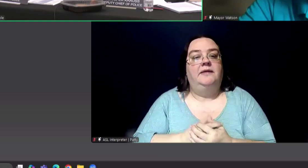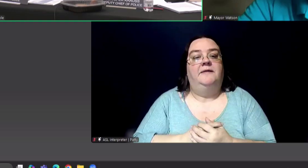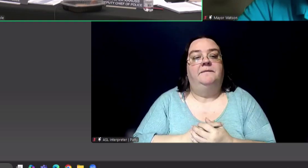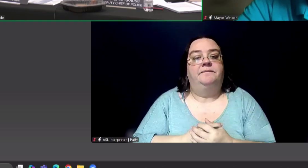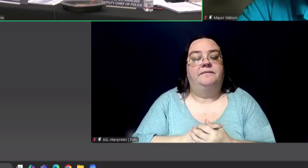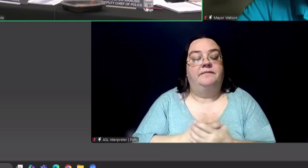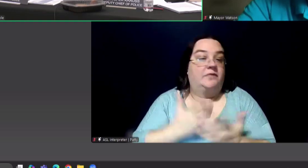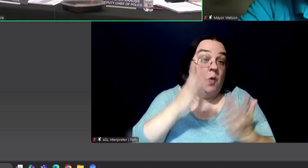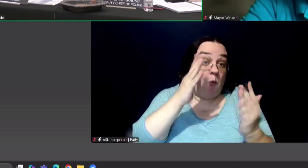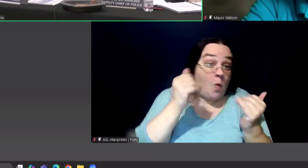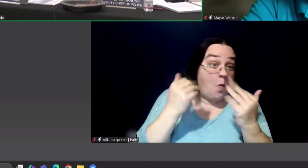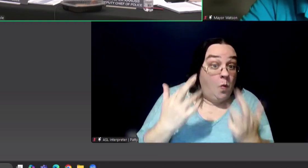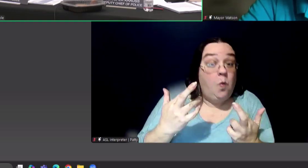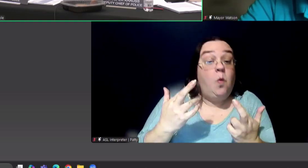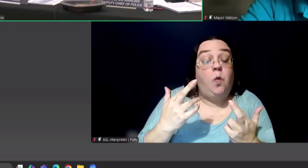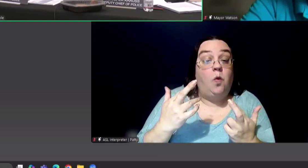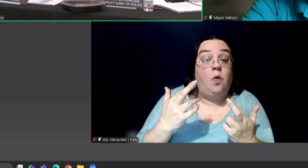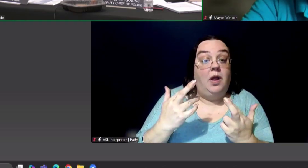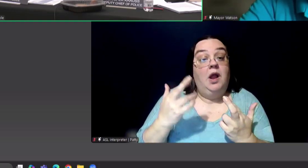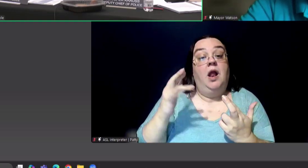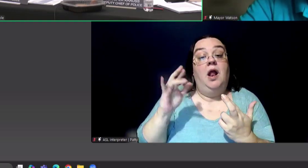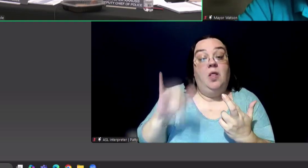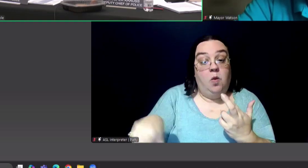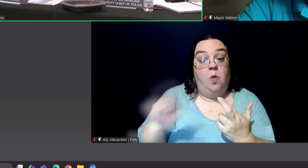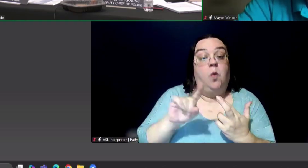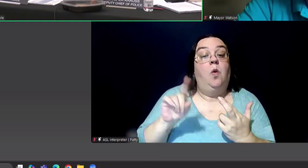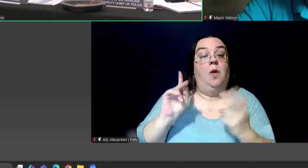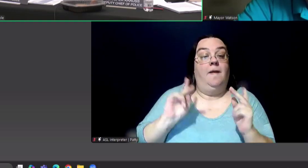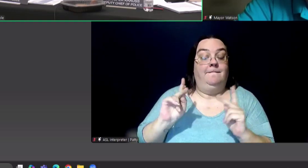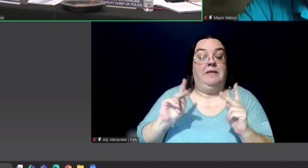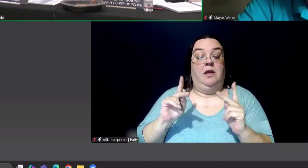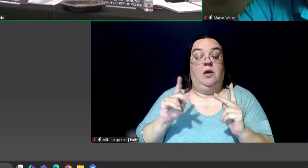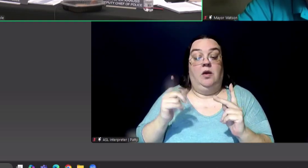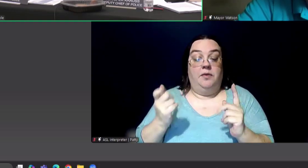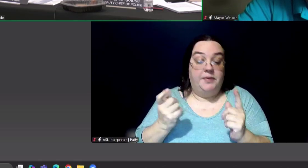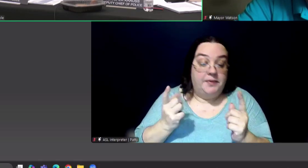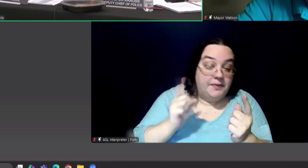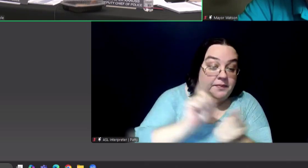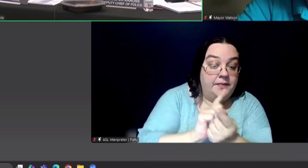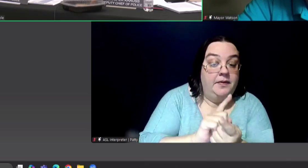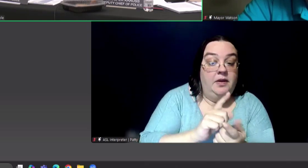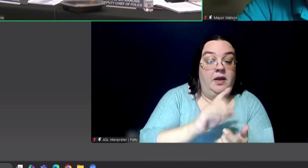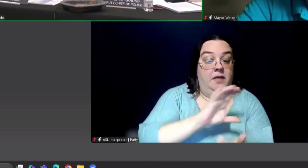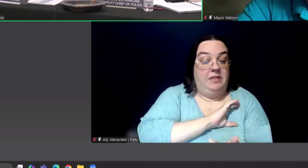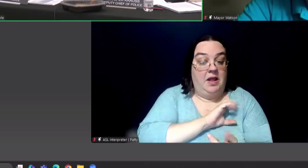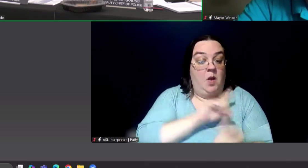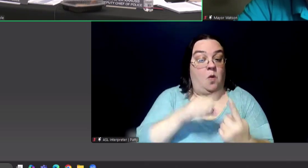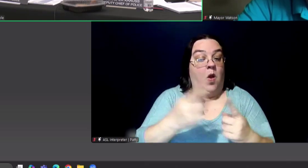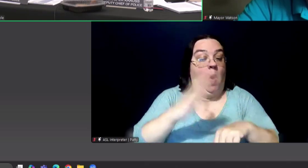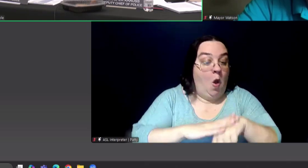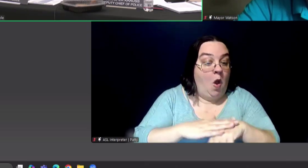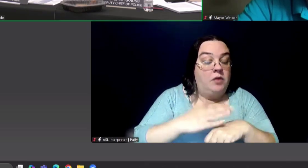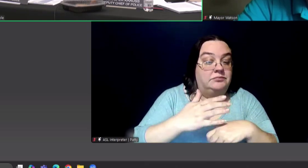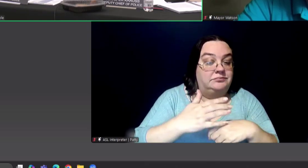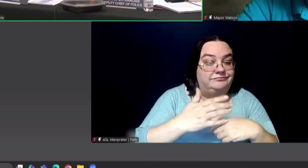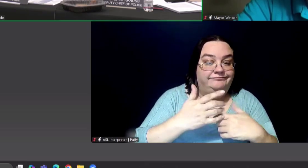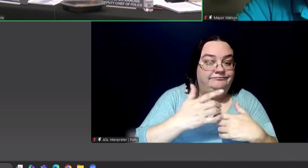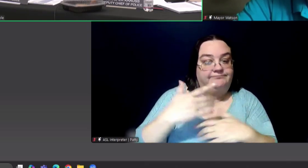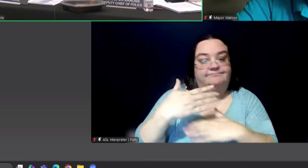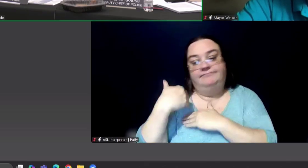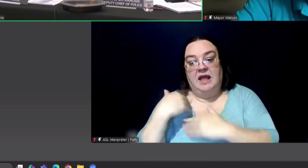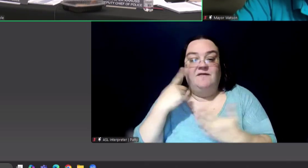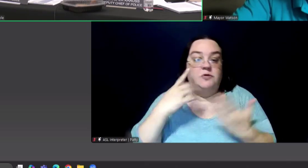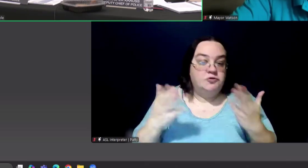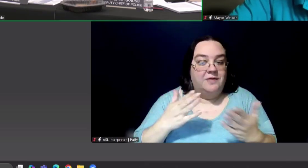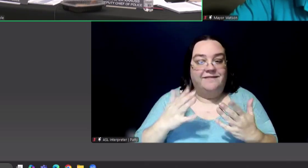hopefully forgoes residents approaching police officers when they're on calls for service and perhaps unintentionally impeding or